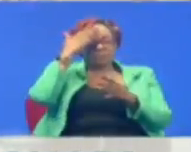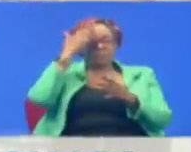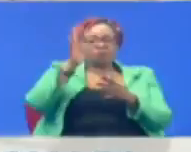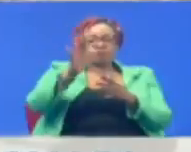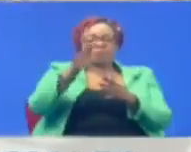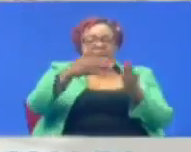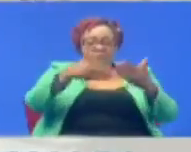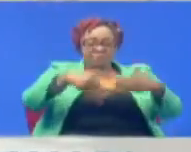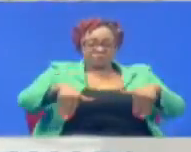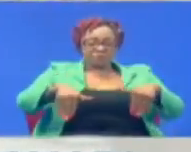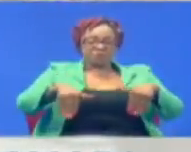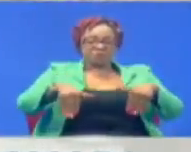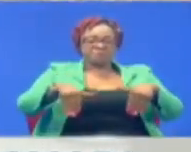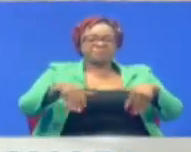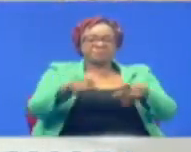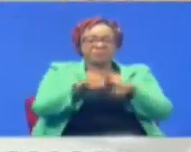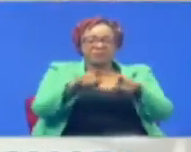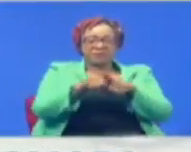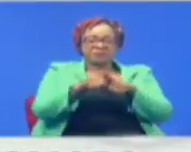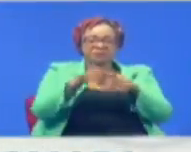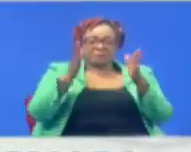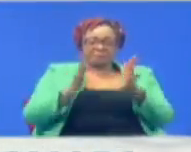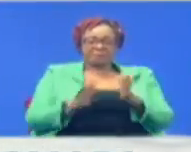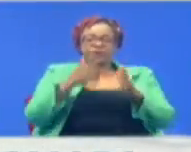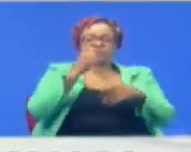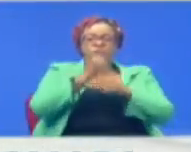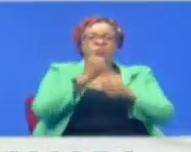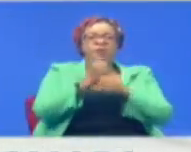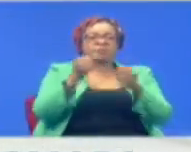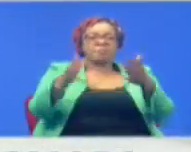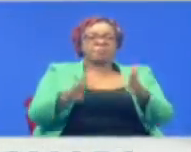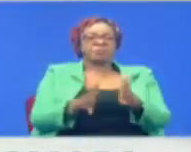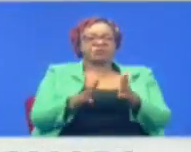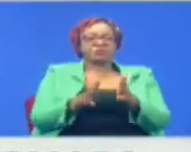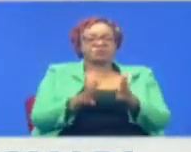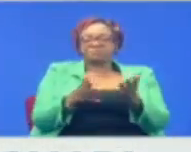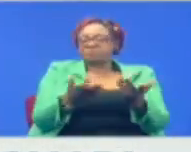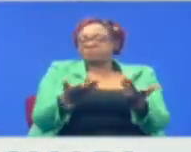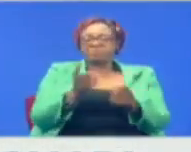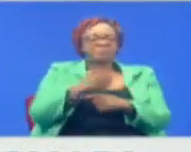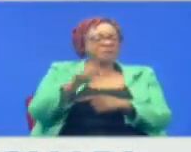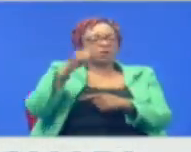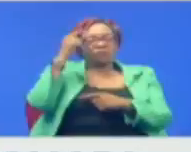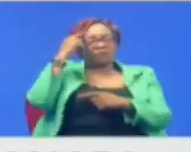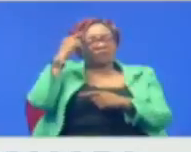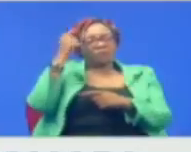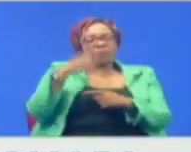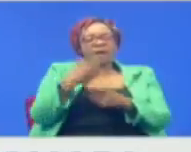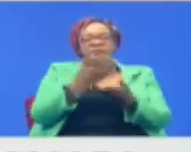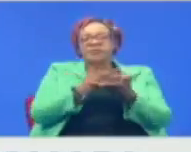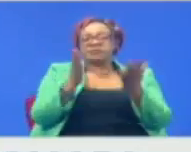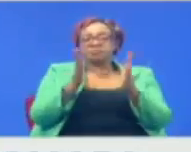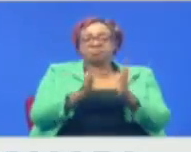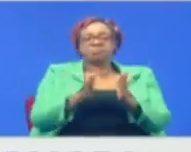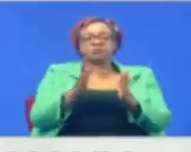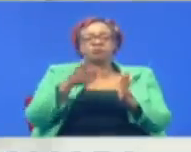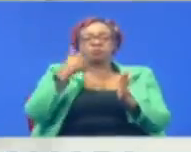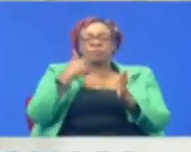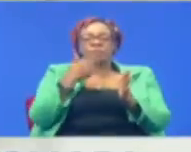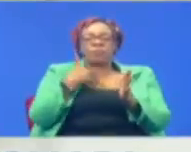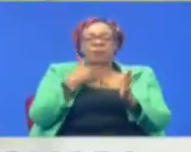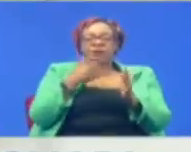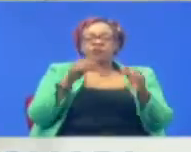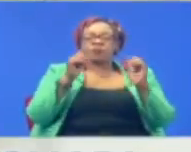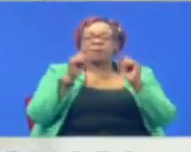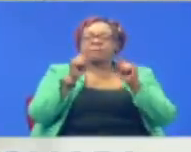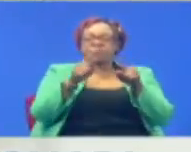your place as a mortician, I think there is no room for insult, or I don't think there's anyone who will want really to insult you. So